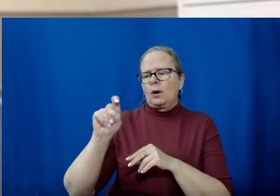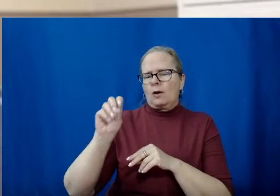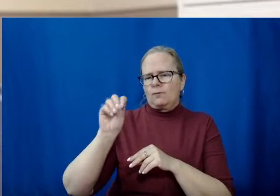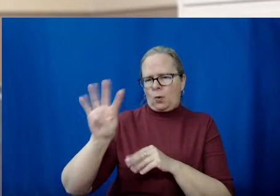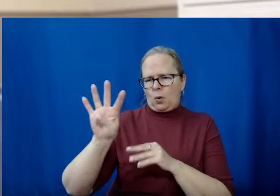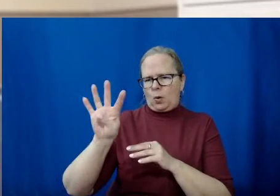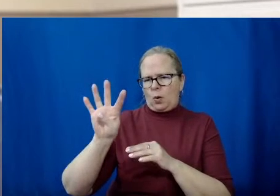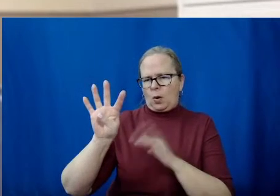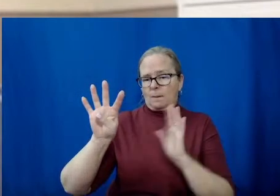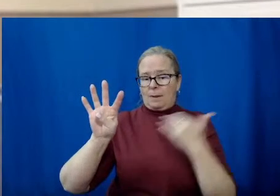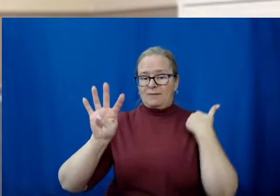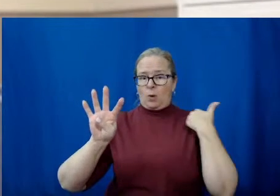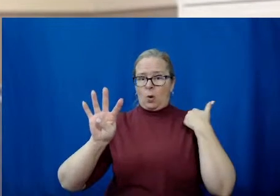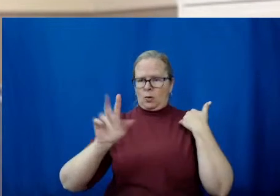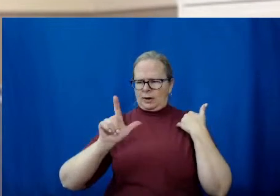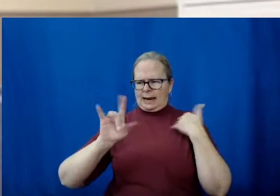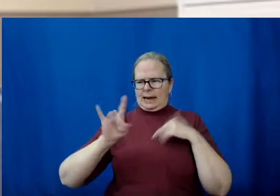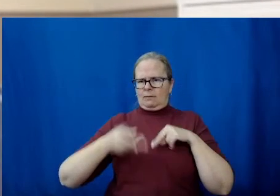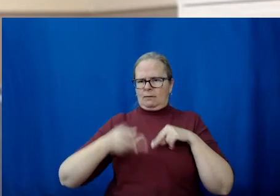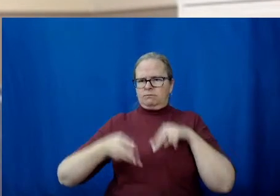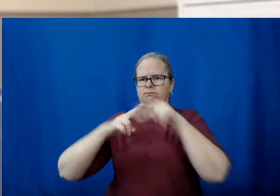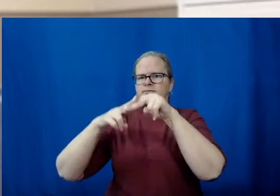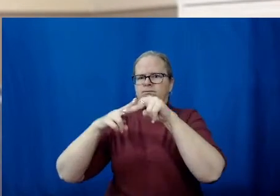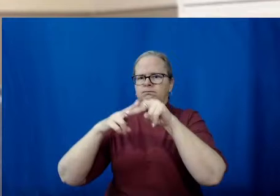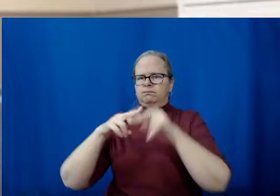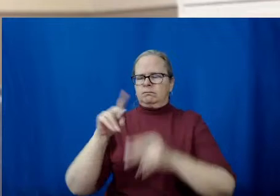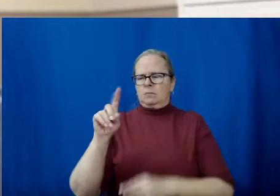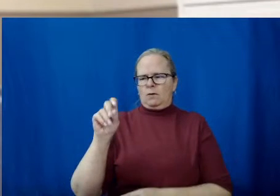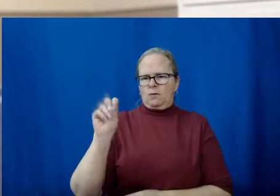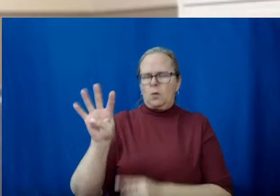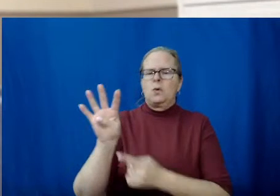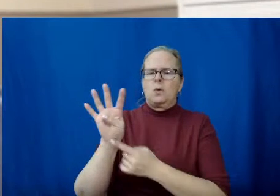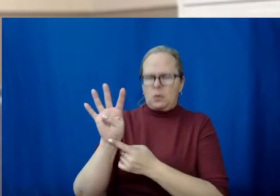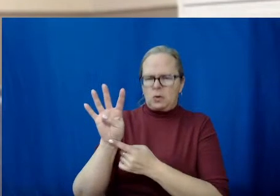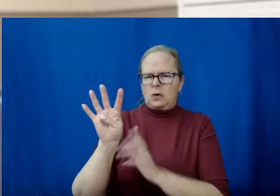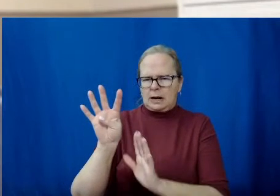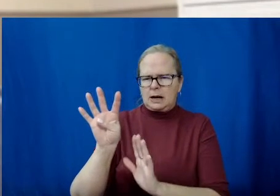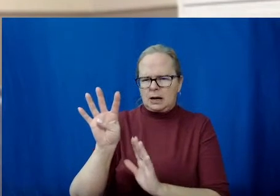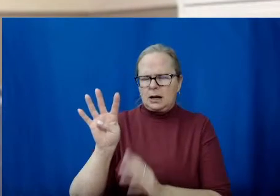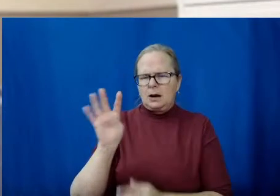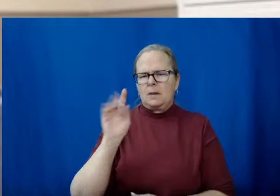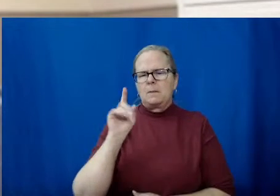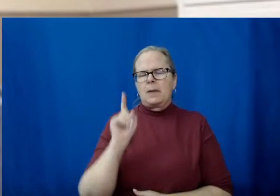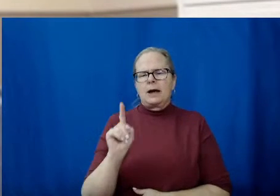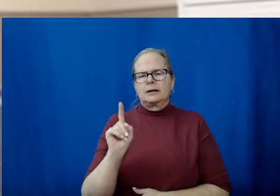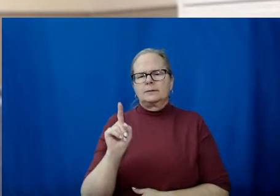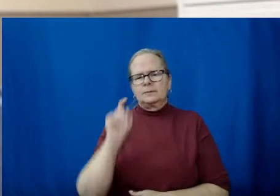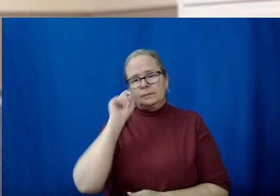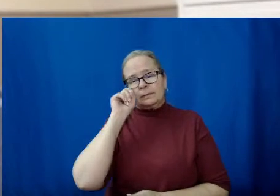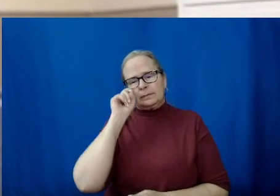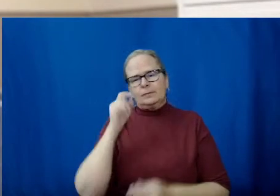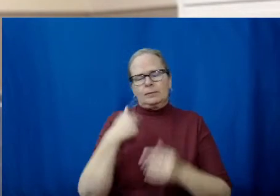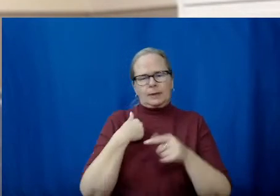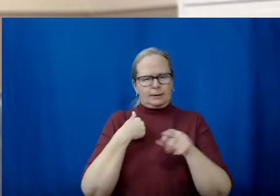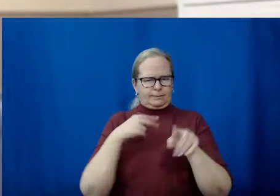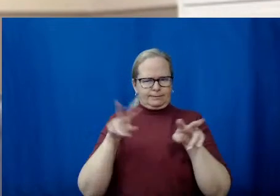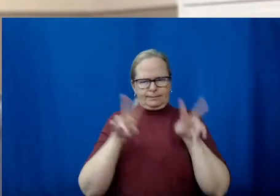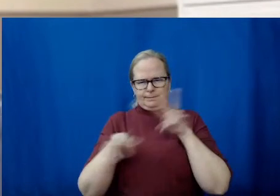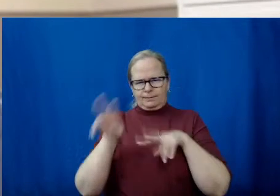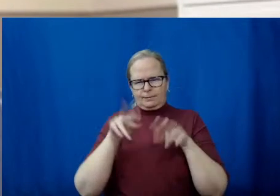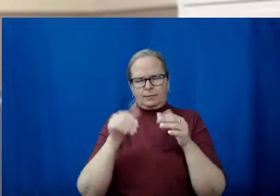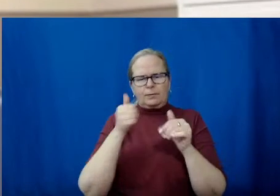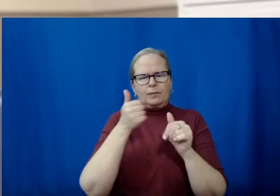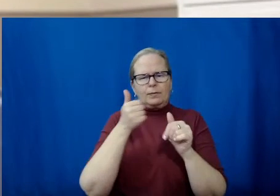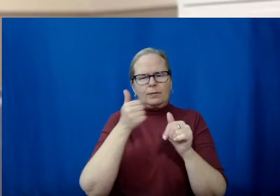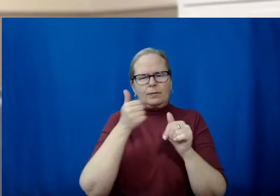not going to last too much longer. Pediatric admits over the 4-day period of 45, so